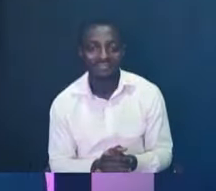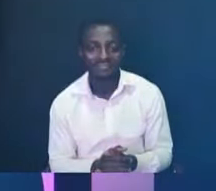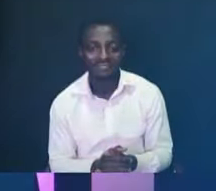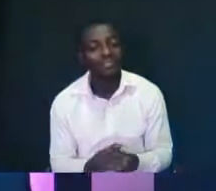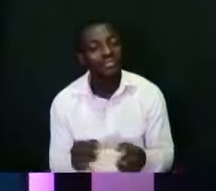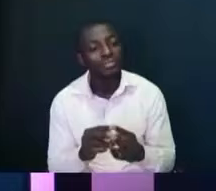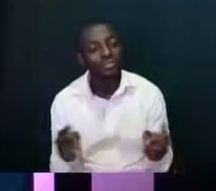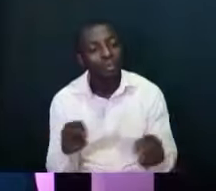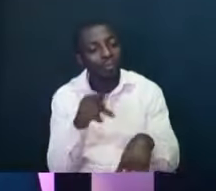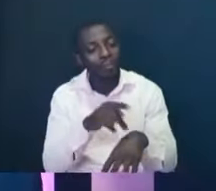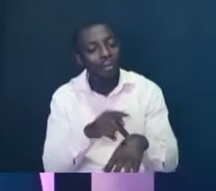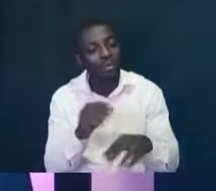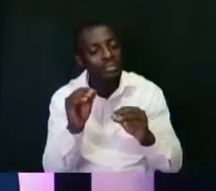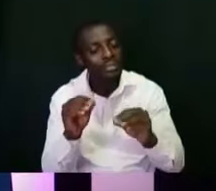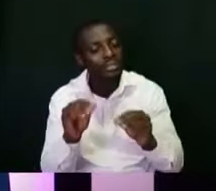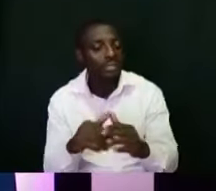So how did he do it?